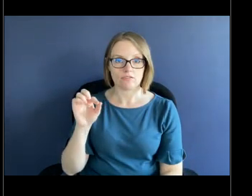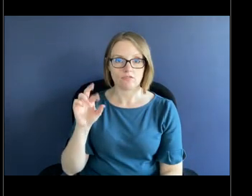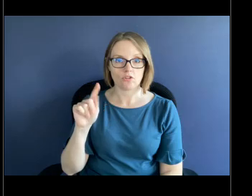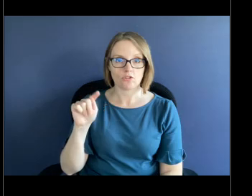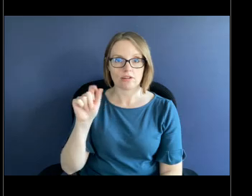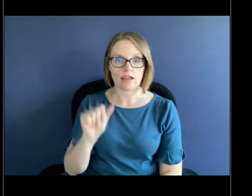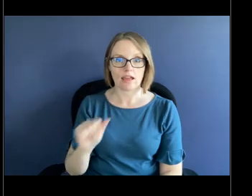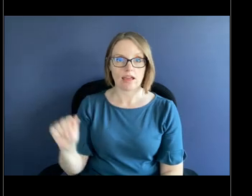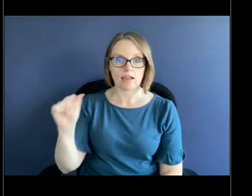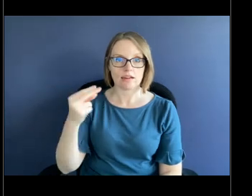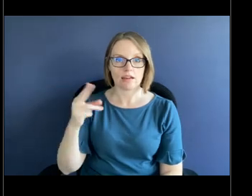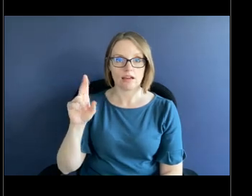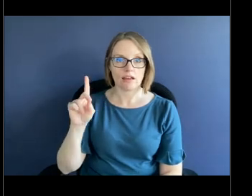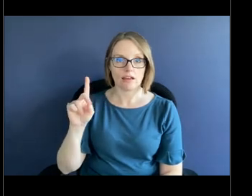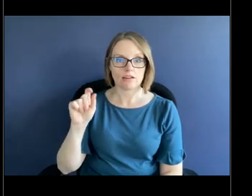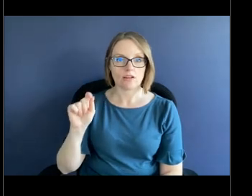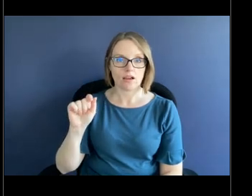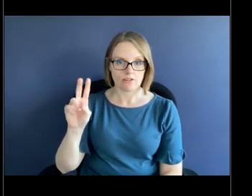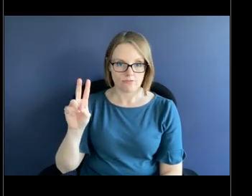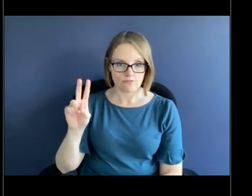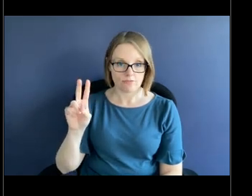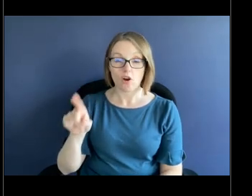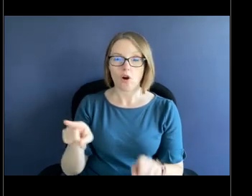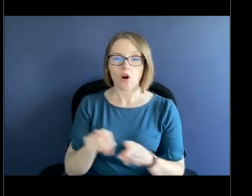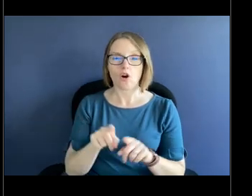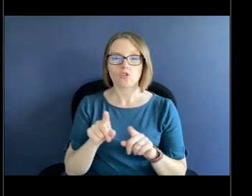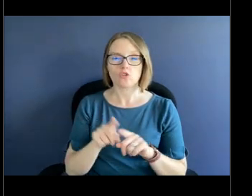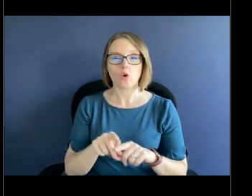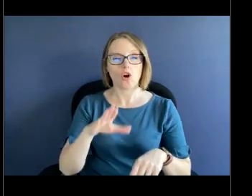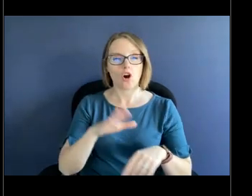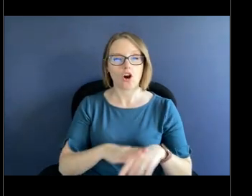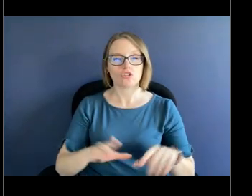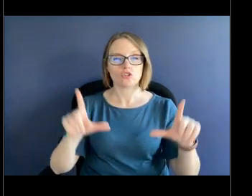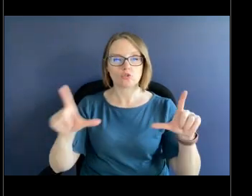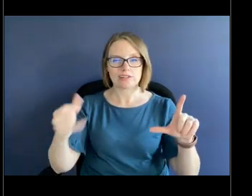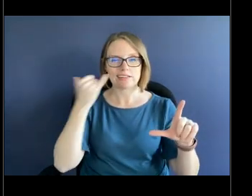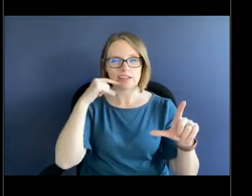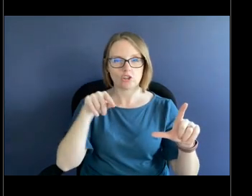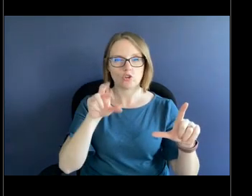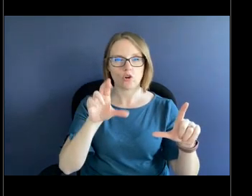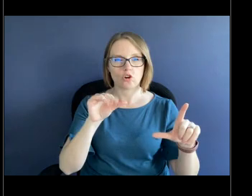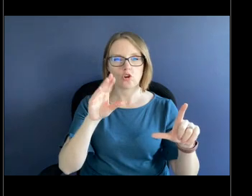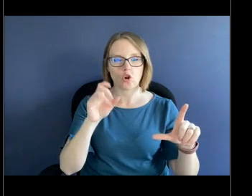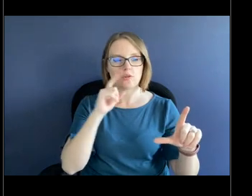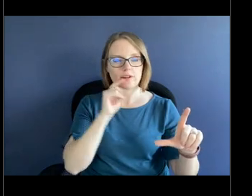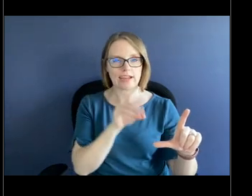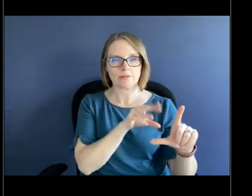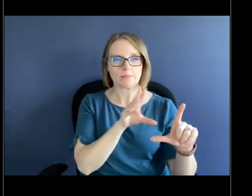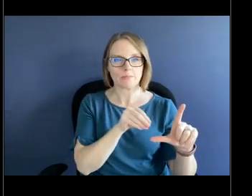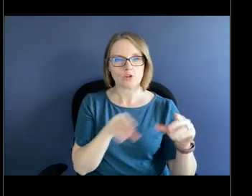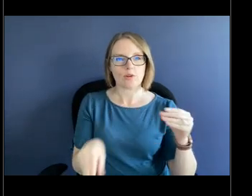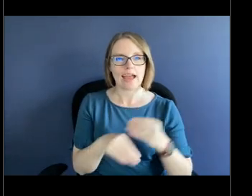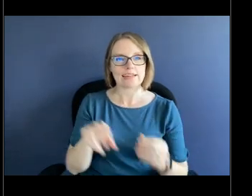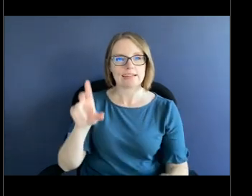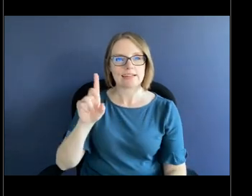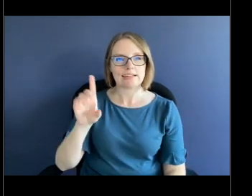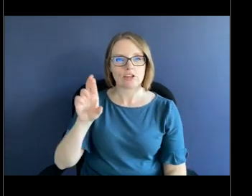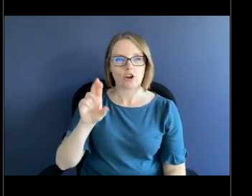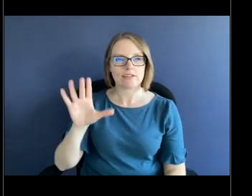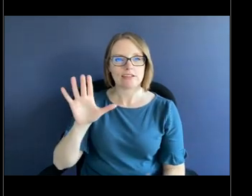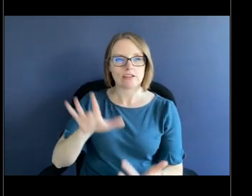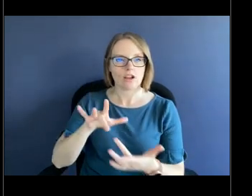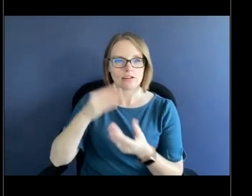fairhousingfirst@hud.gov. You can also scan the QR code on the screen to add the DCRC's contact